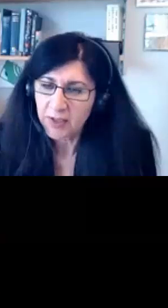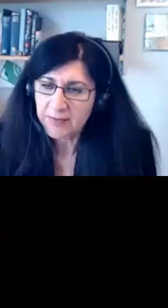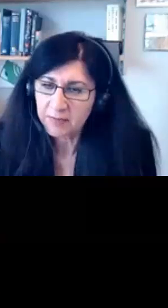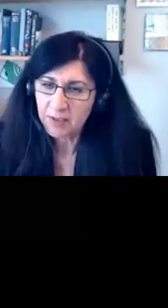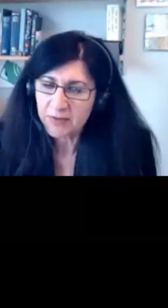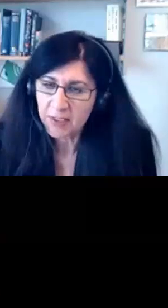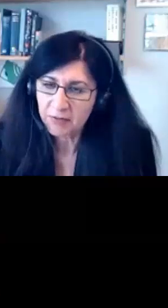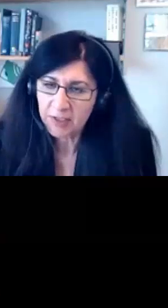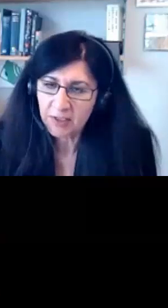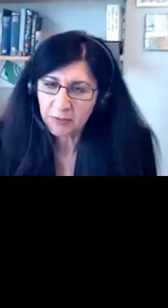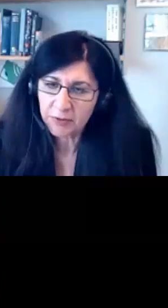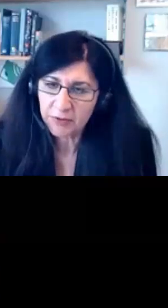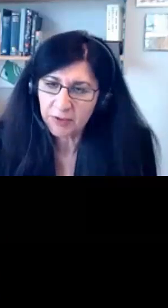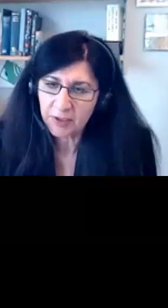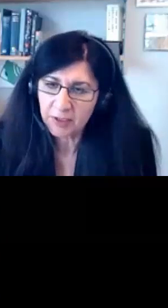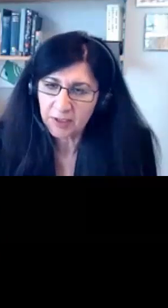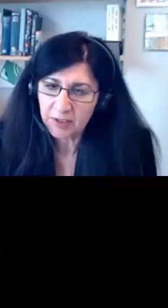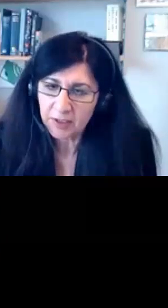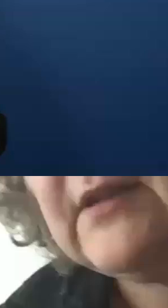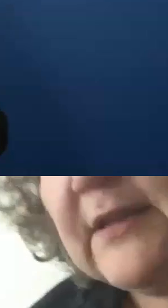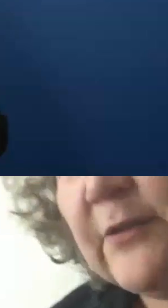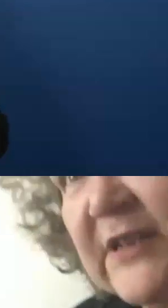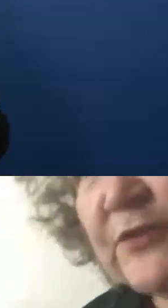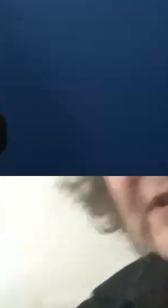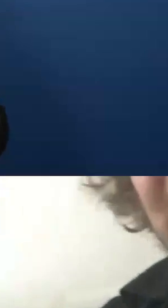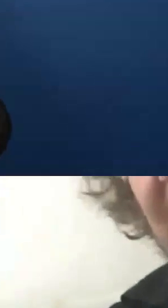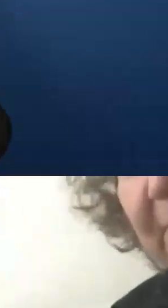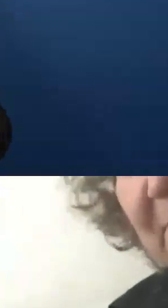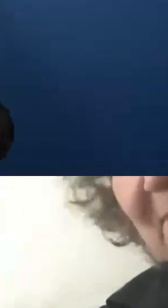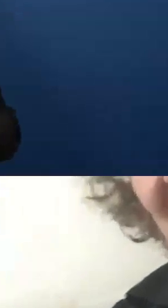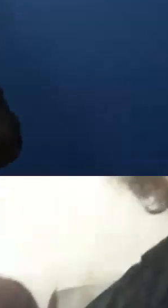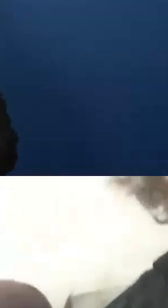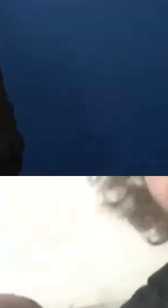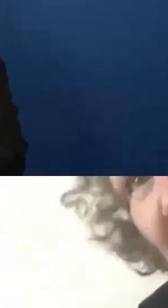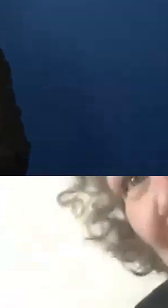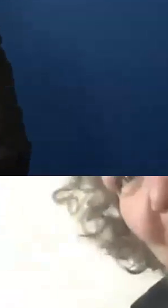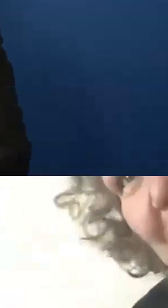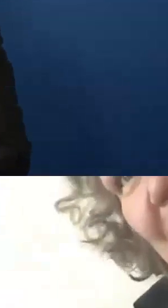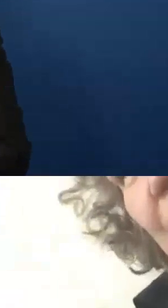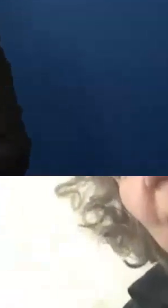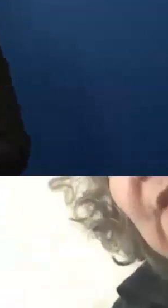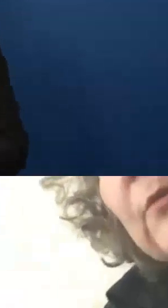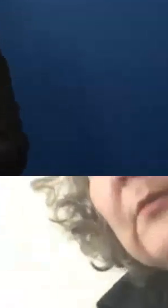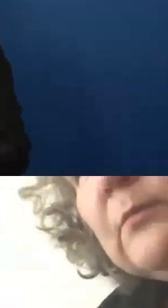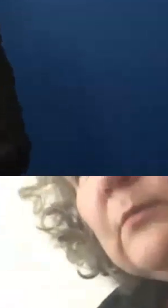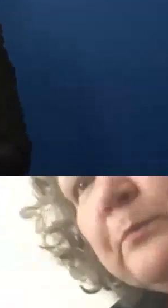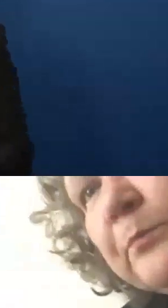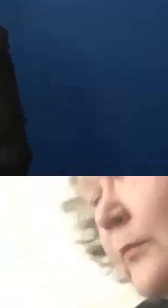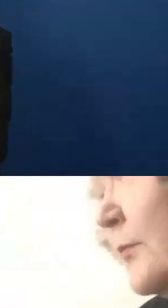Do you have something to say, Rita, or? Yep, it was Russ. Yeah. Okay. Okay. I just want to point out